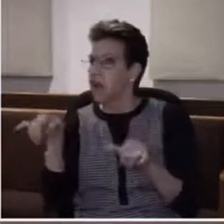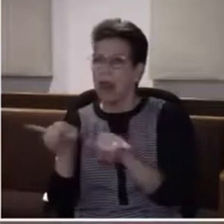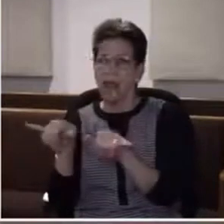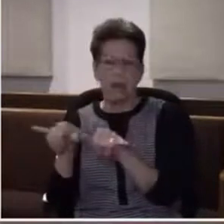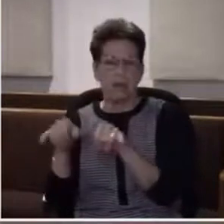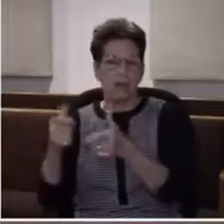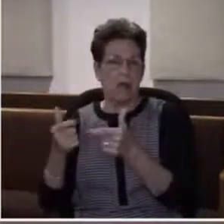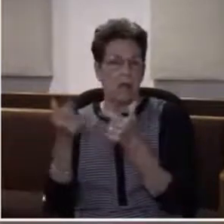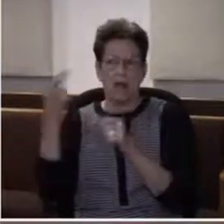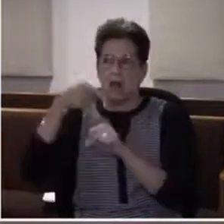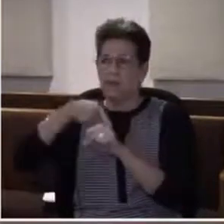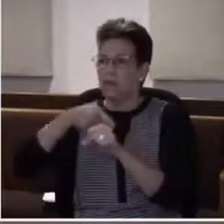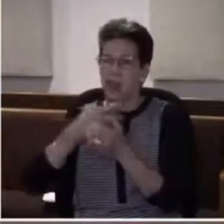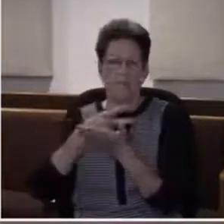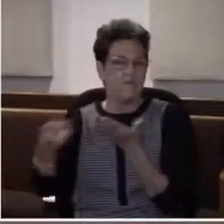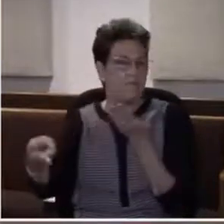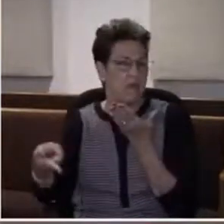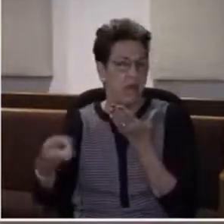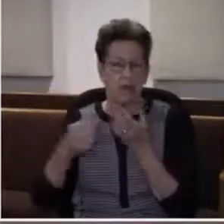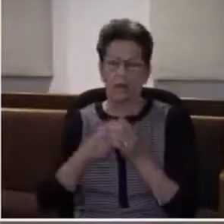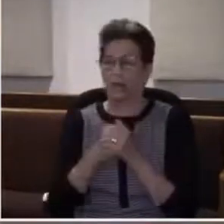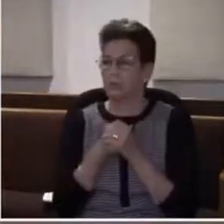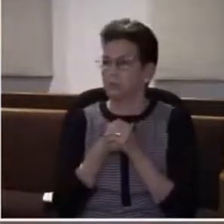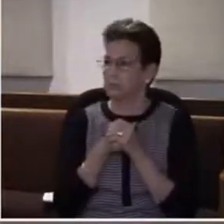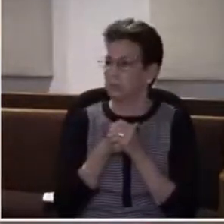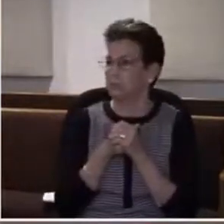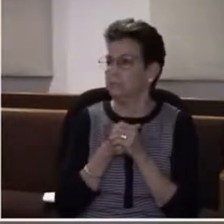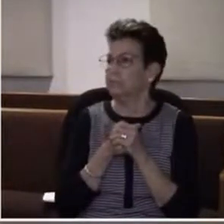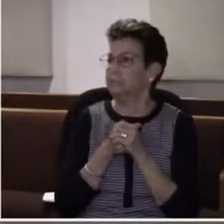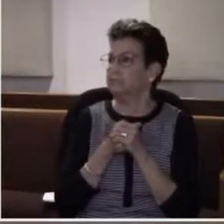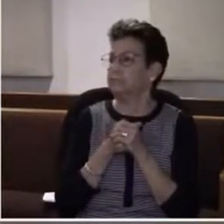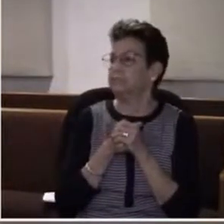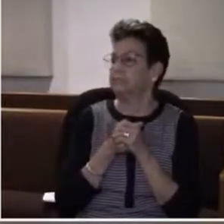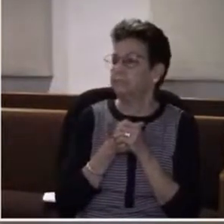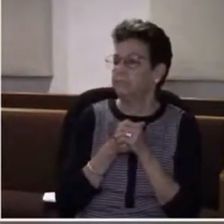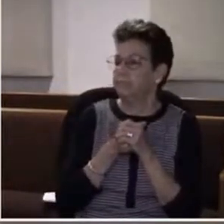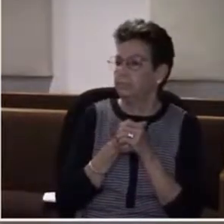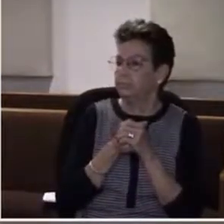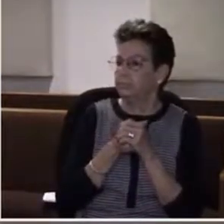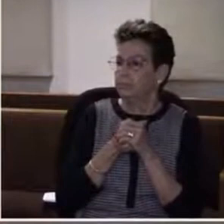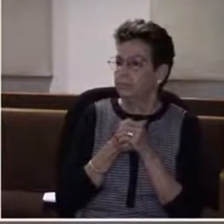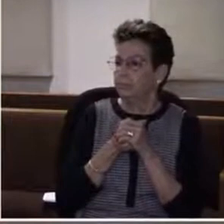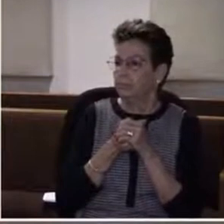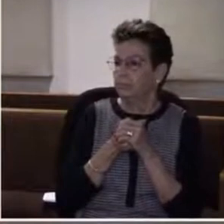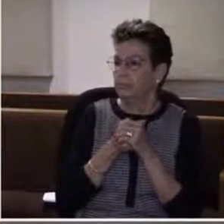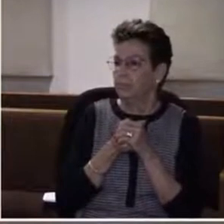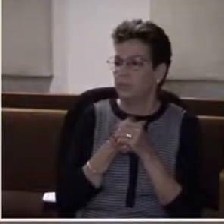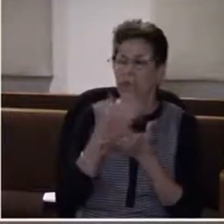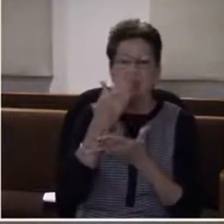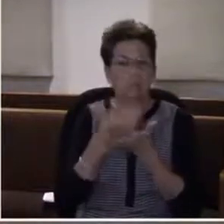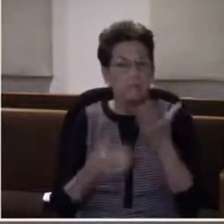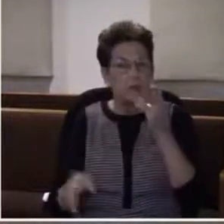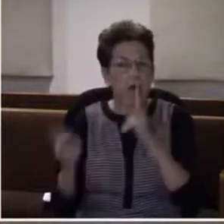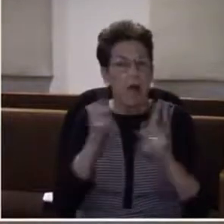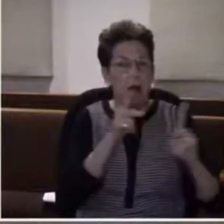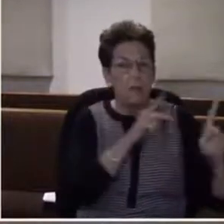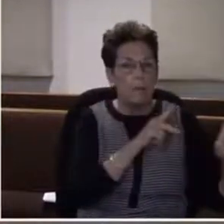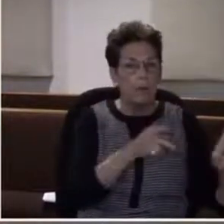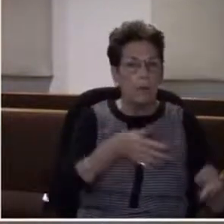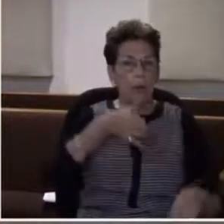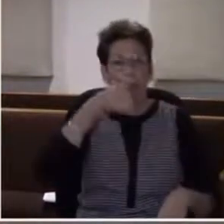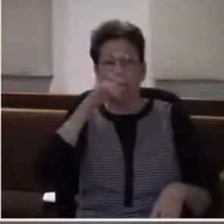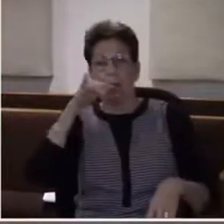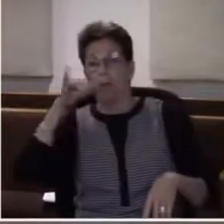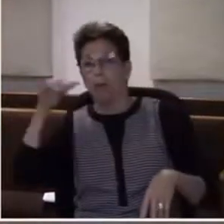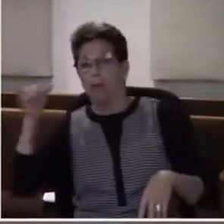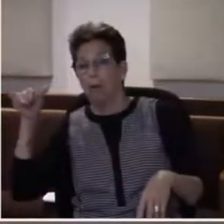People deal with failure very differently in all walks of life. Some turn to alcohol. Some turn to